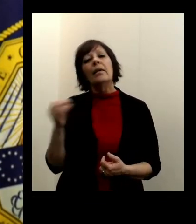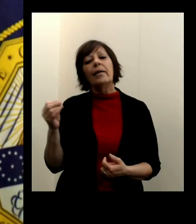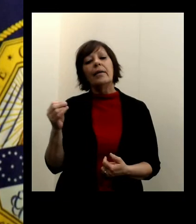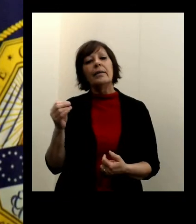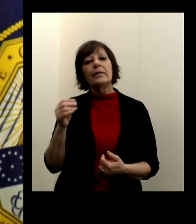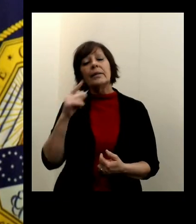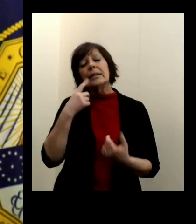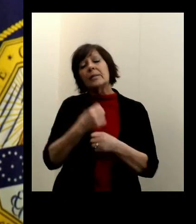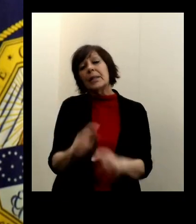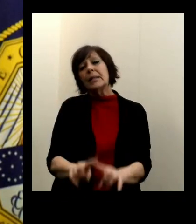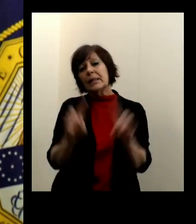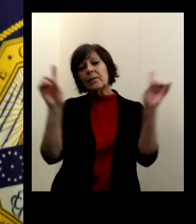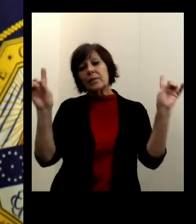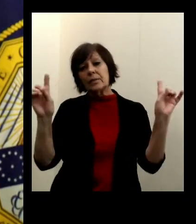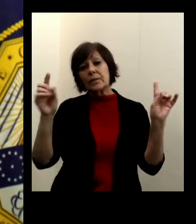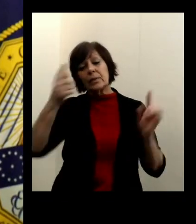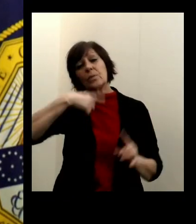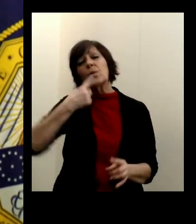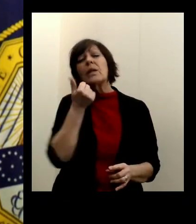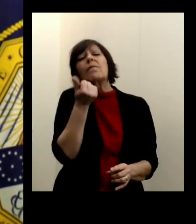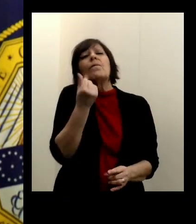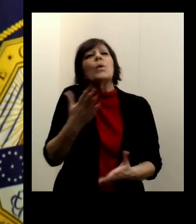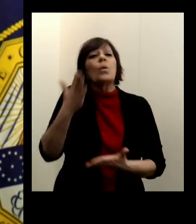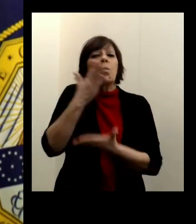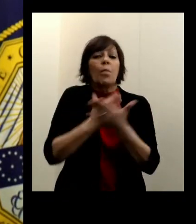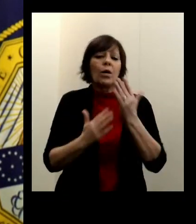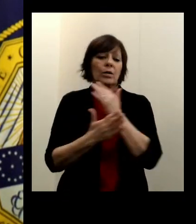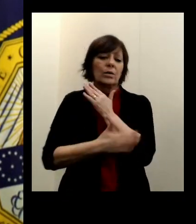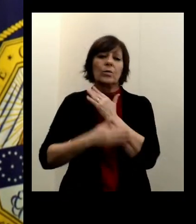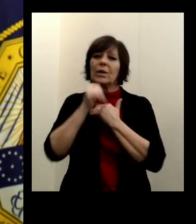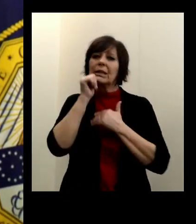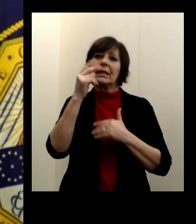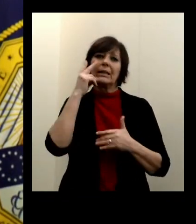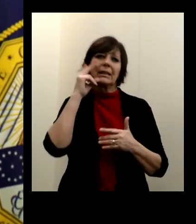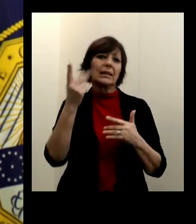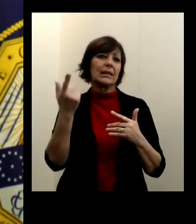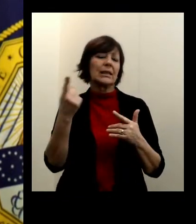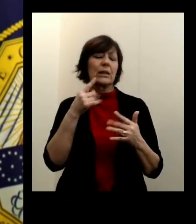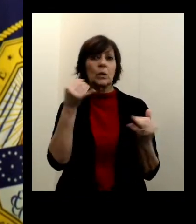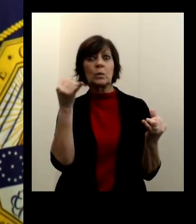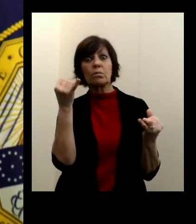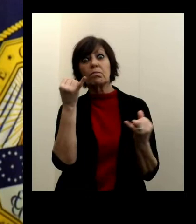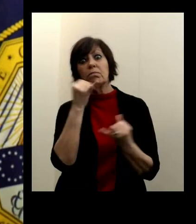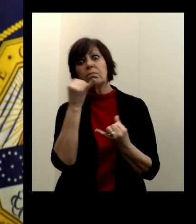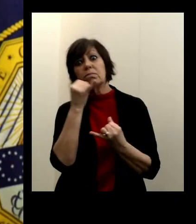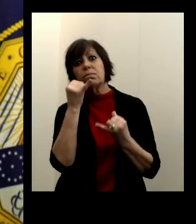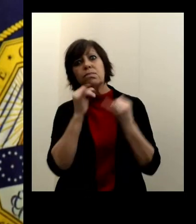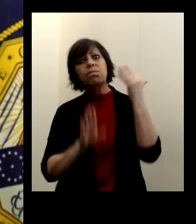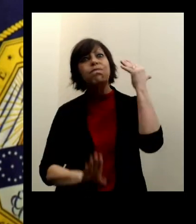made a difference. We are one of the few parts of the country where we're not seeing this ridiculous